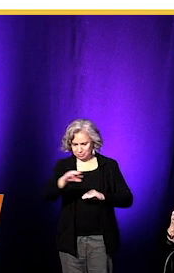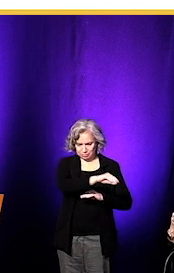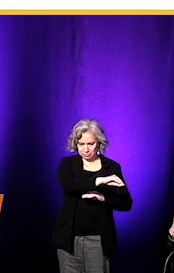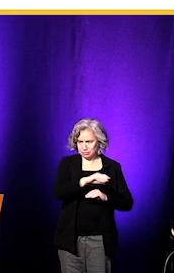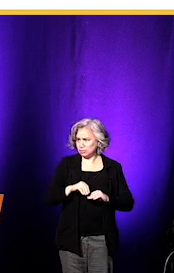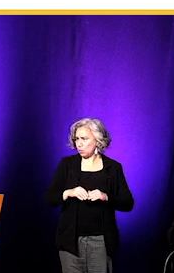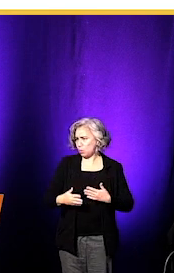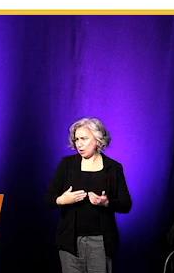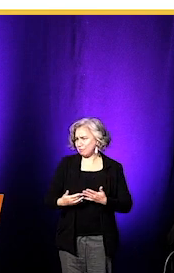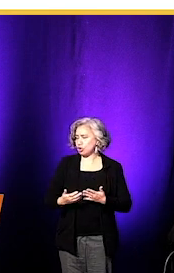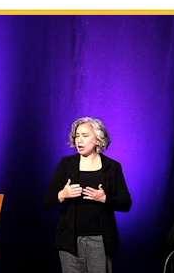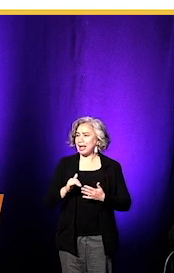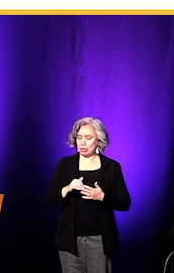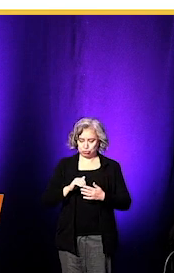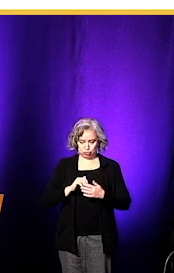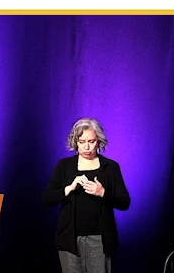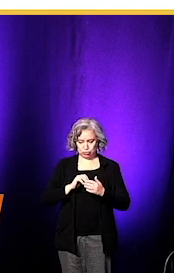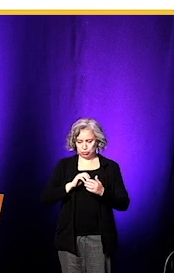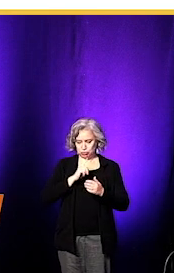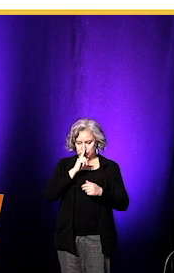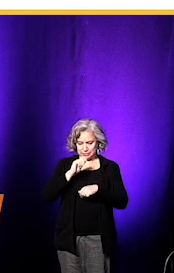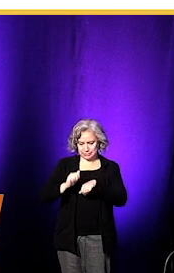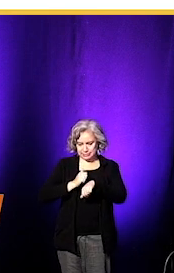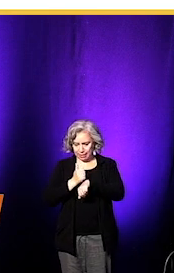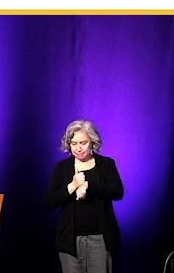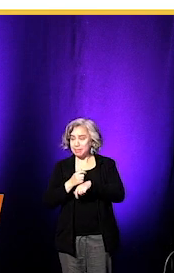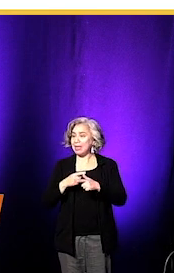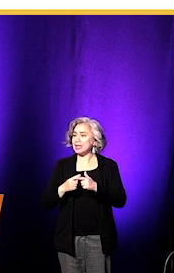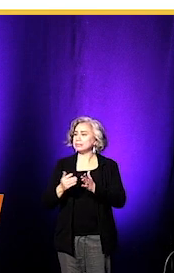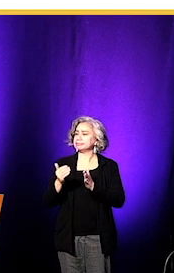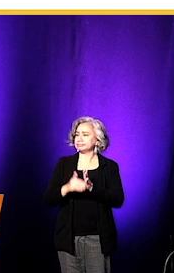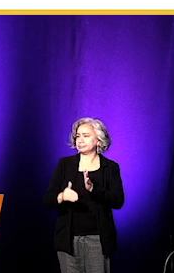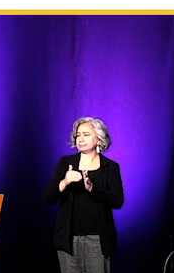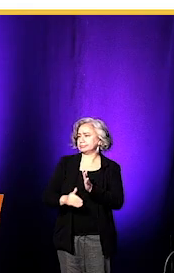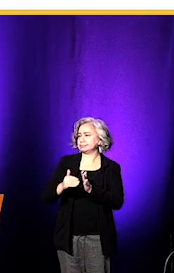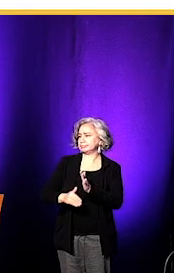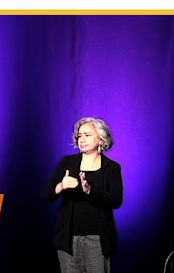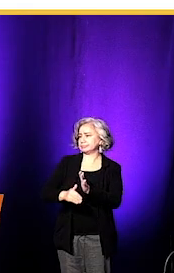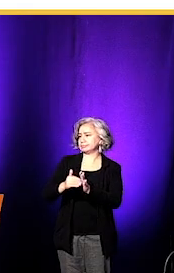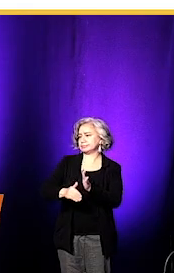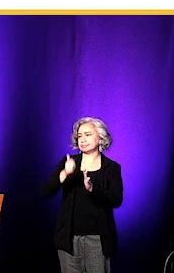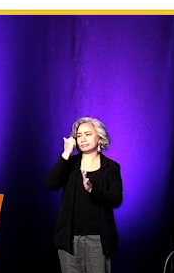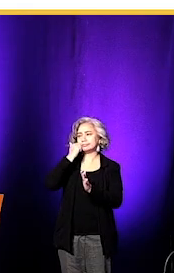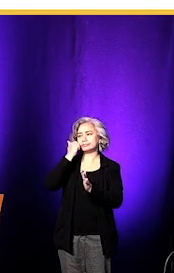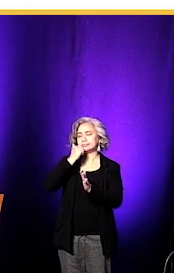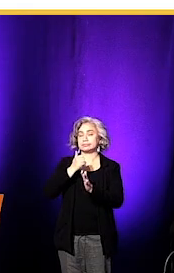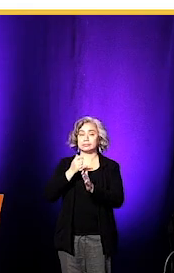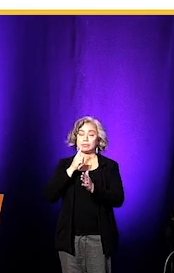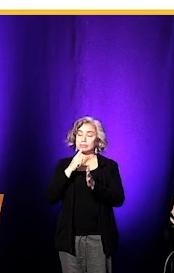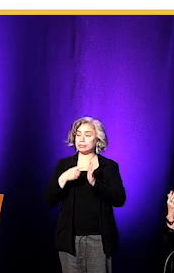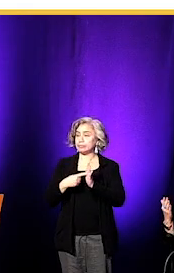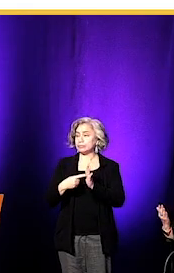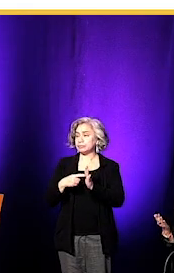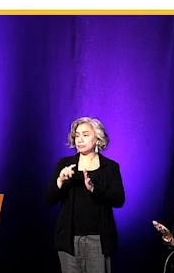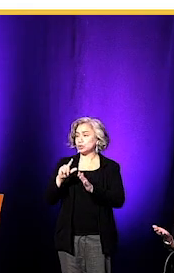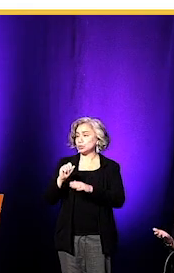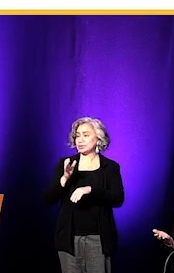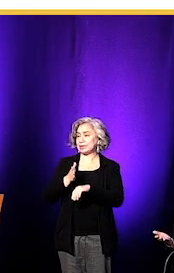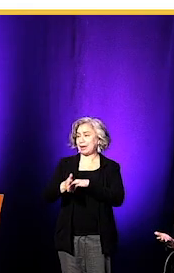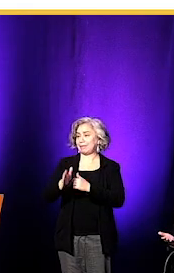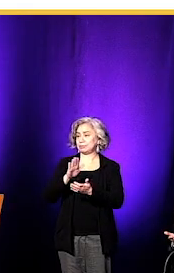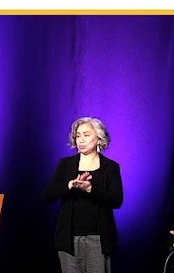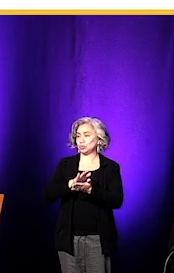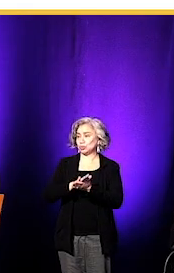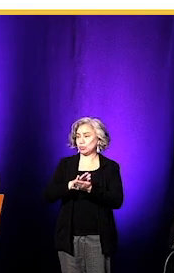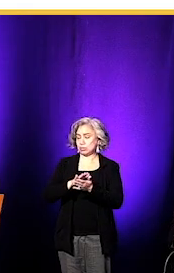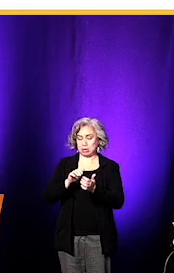in our study, to see how tools, activities that people had done in the after-school setting would bring them back to